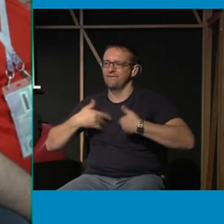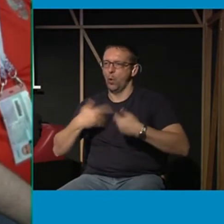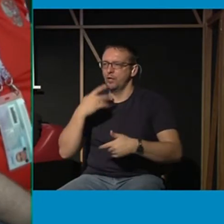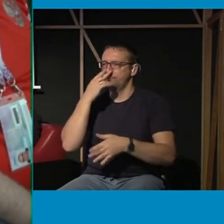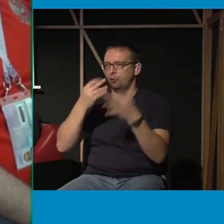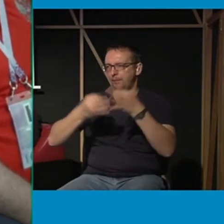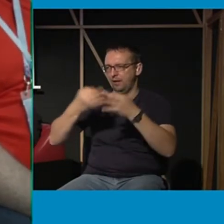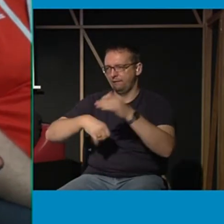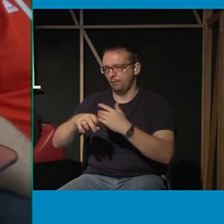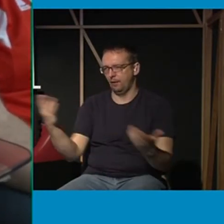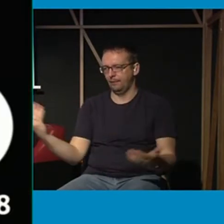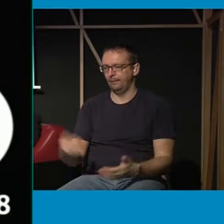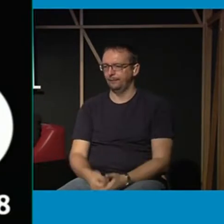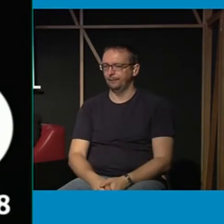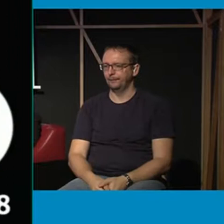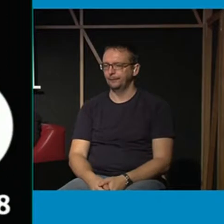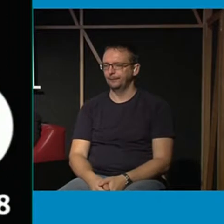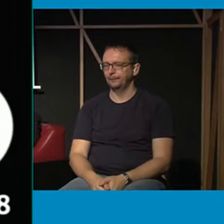it's definitely been a success.